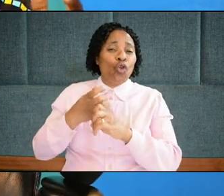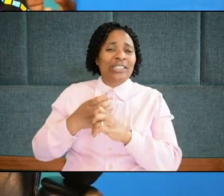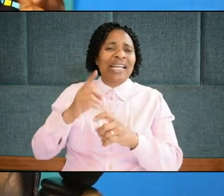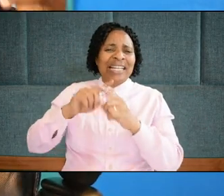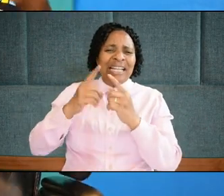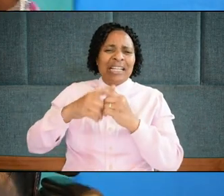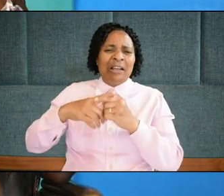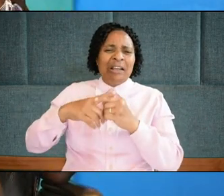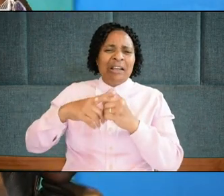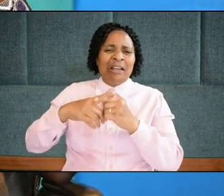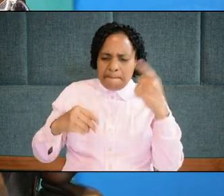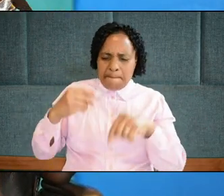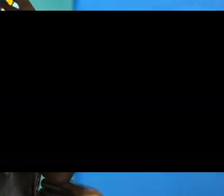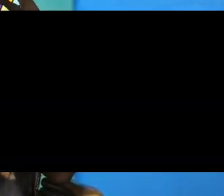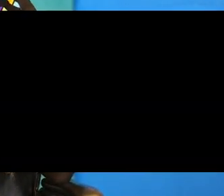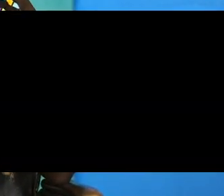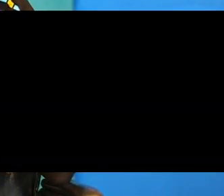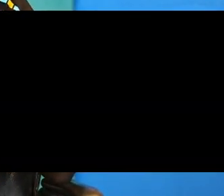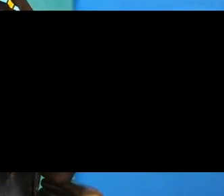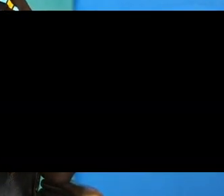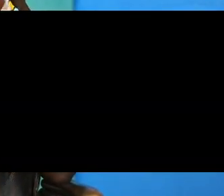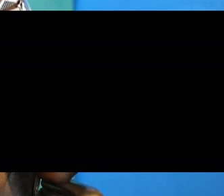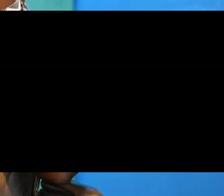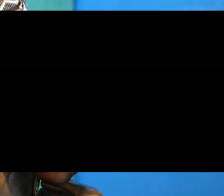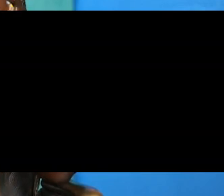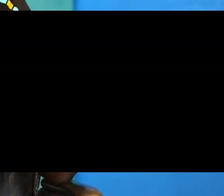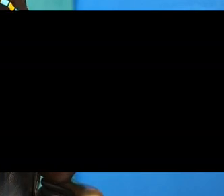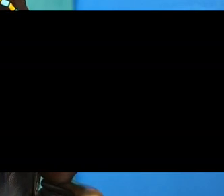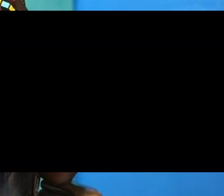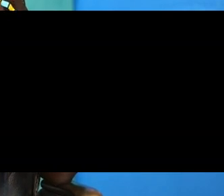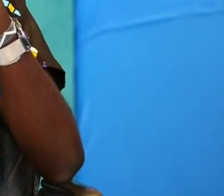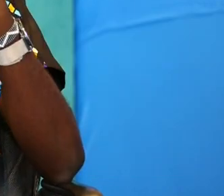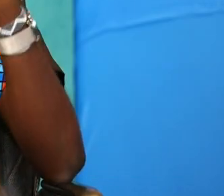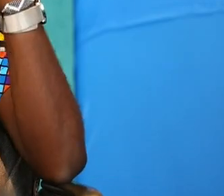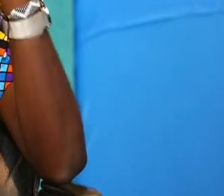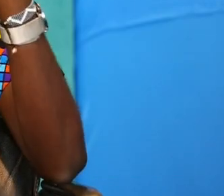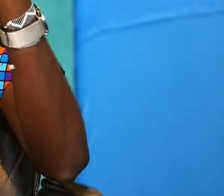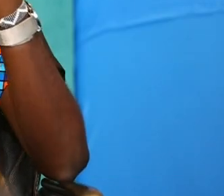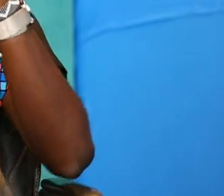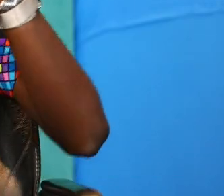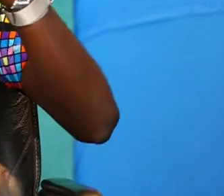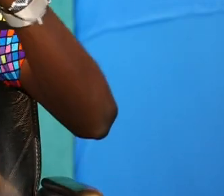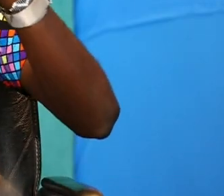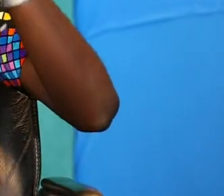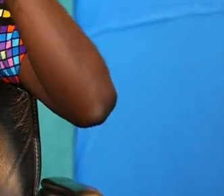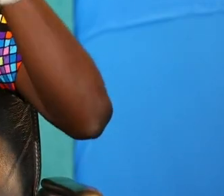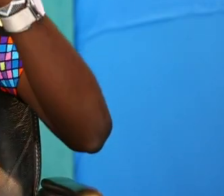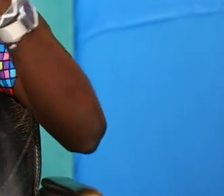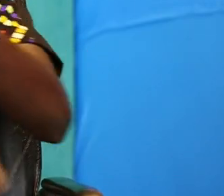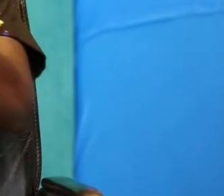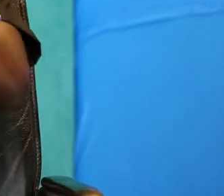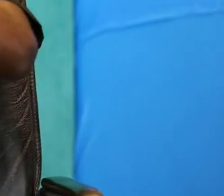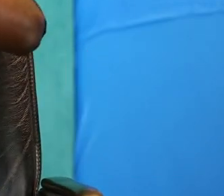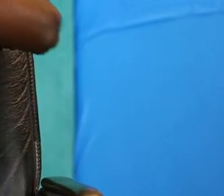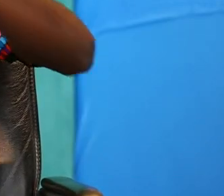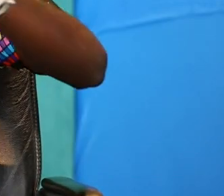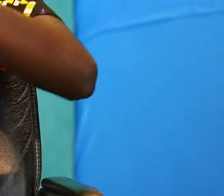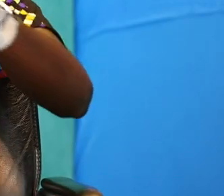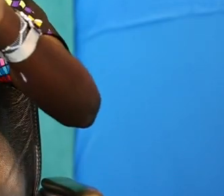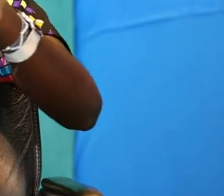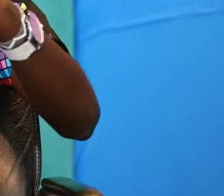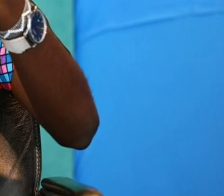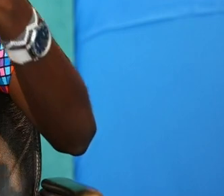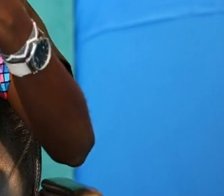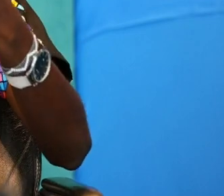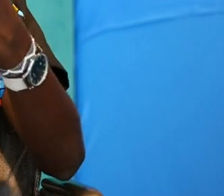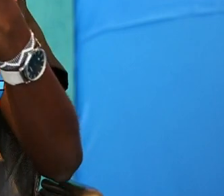heads, murdering them. To the point the Bible does record that the people who died from the hailstones were more than the people who died from being